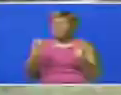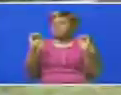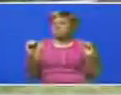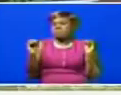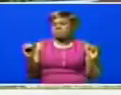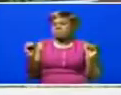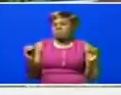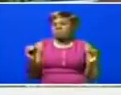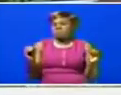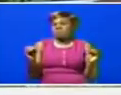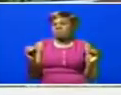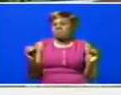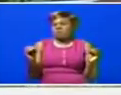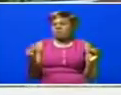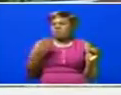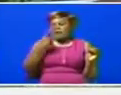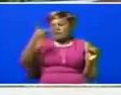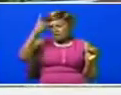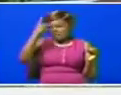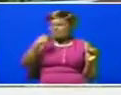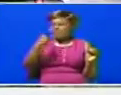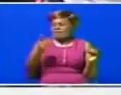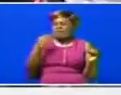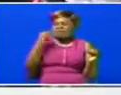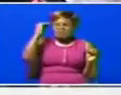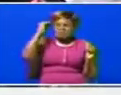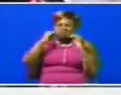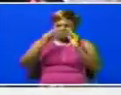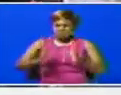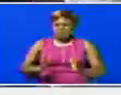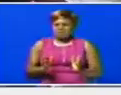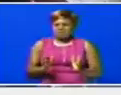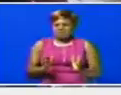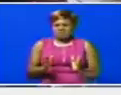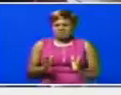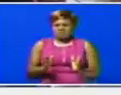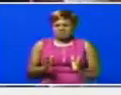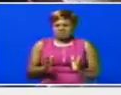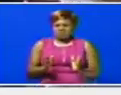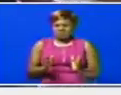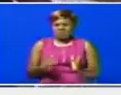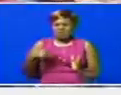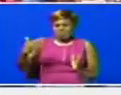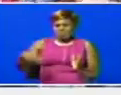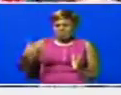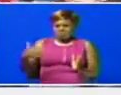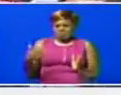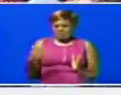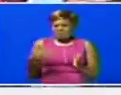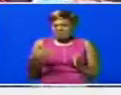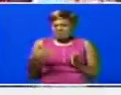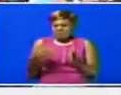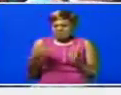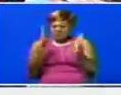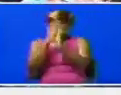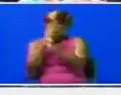exams. Now, the candidates and their parents claimed the principal, who is the sole proprietor of the school, had all along been quite evasive whenever